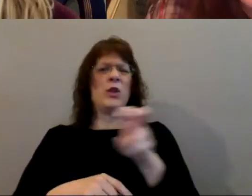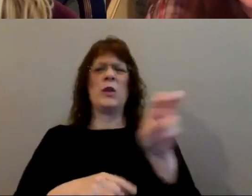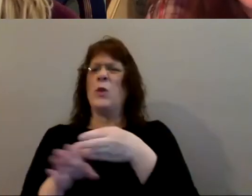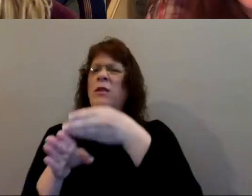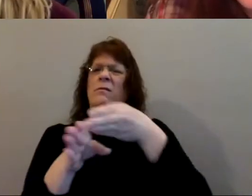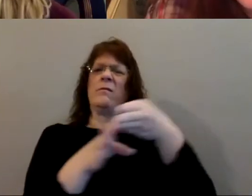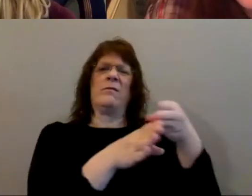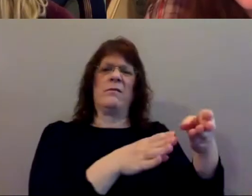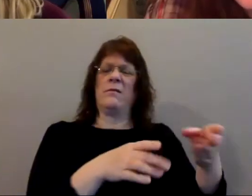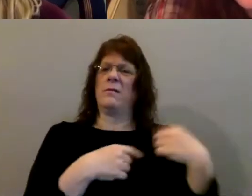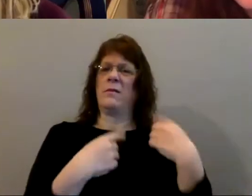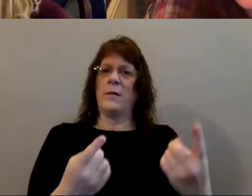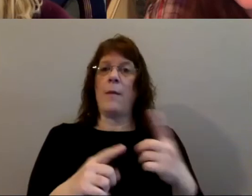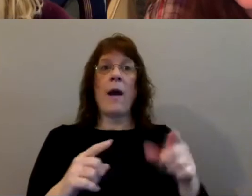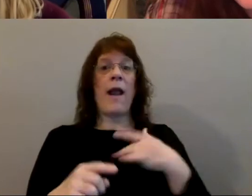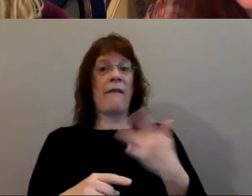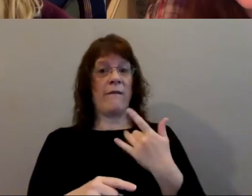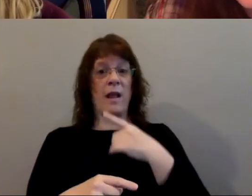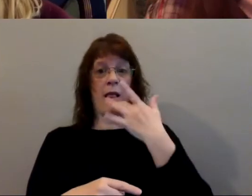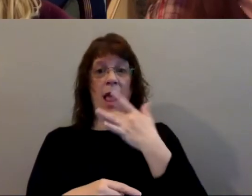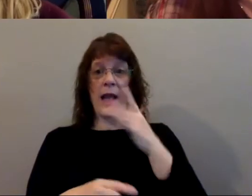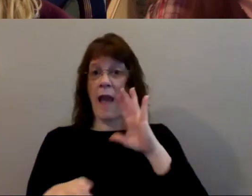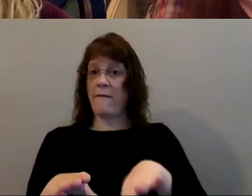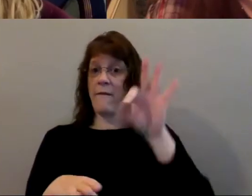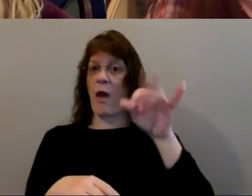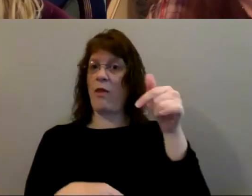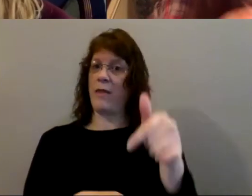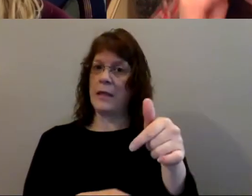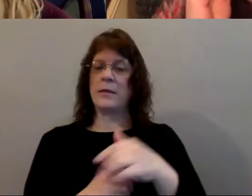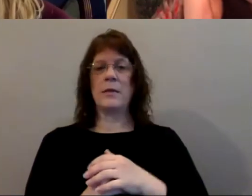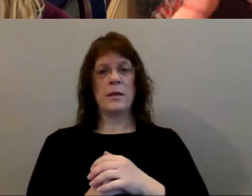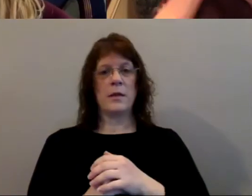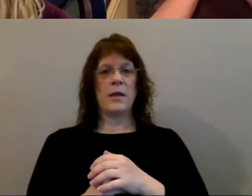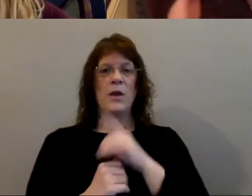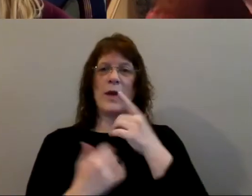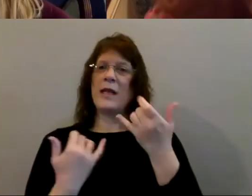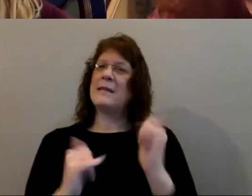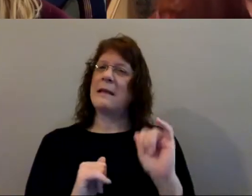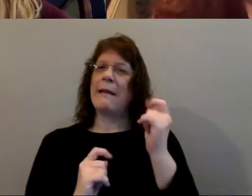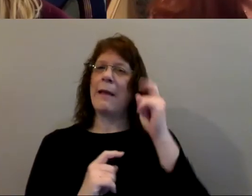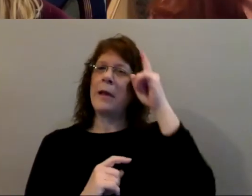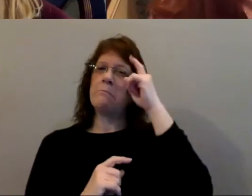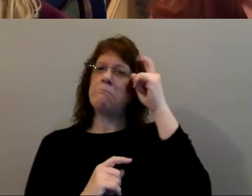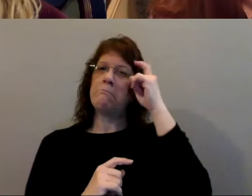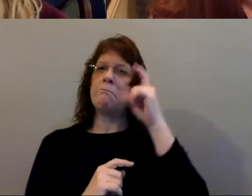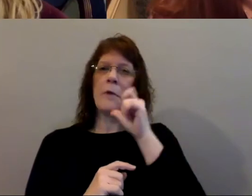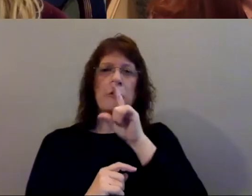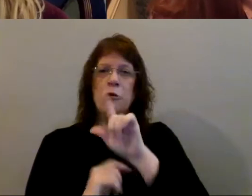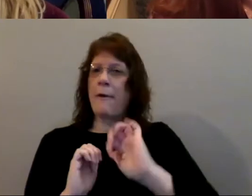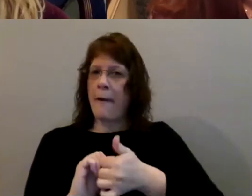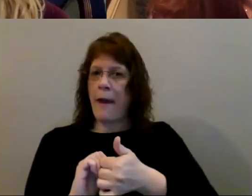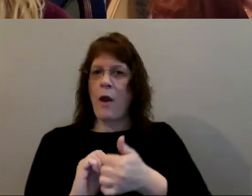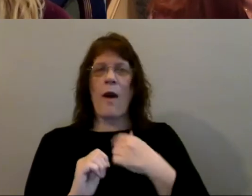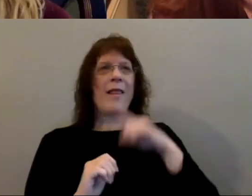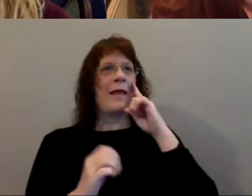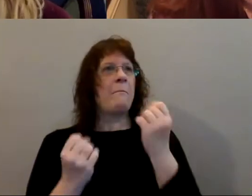I guess I feel very lucky that I converged on this, and it's still kind of a mystery to me how. I think it's a combination of